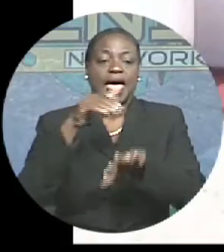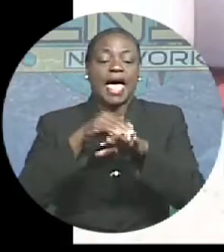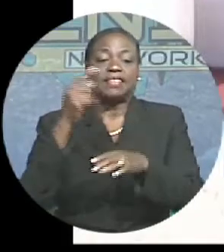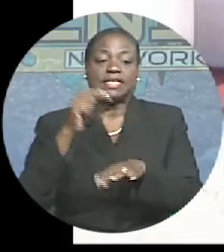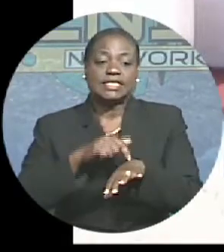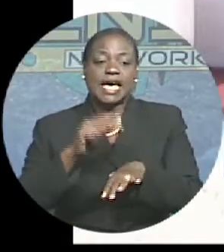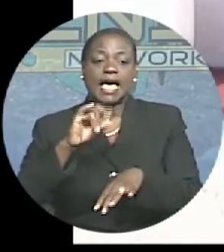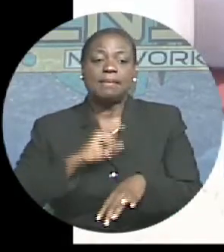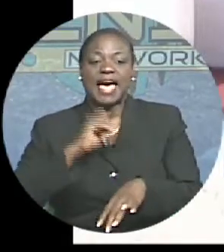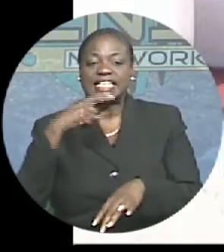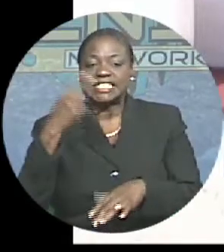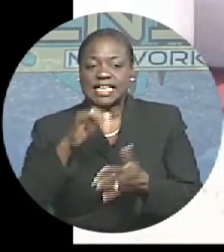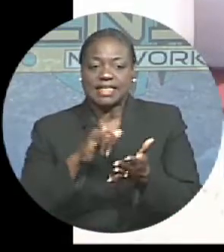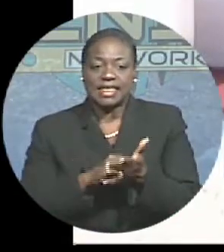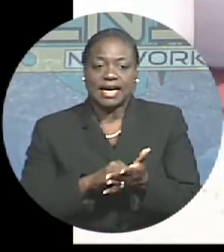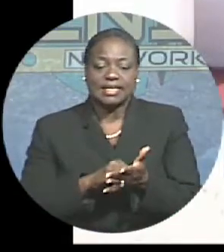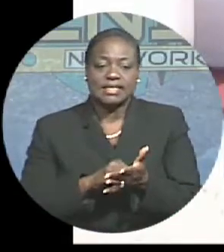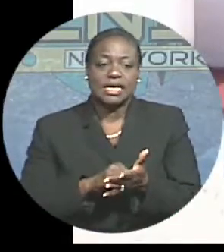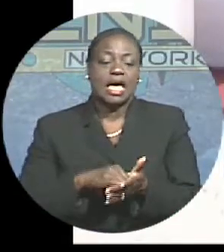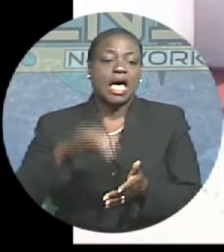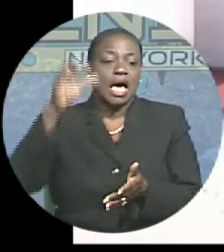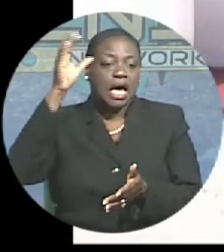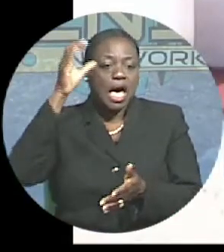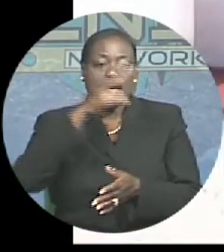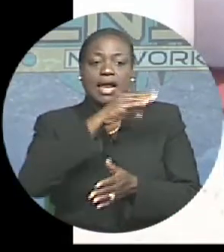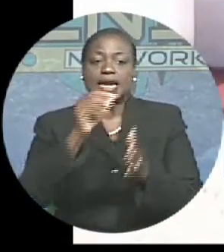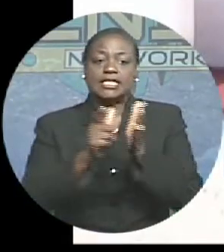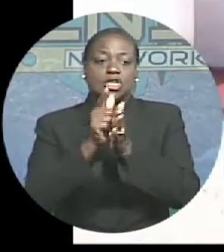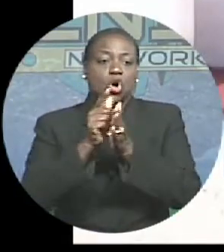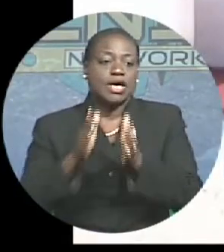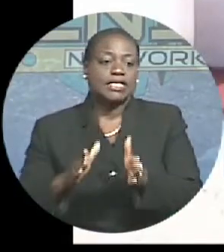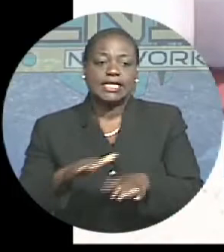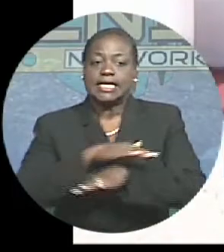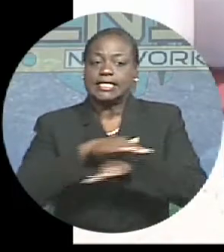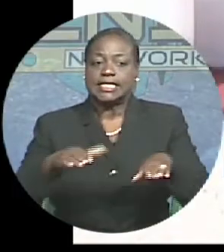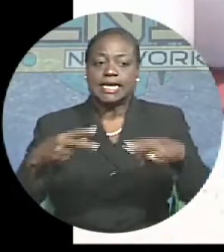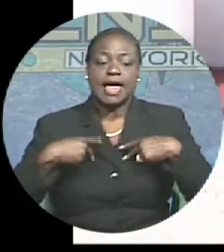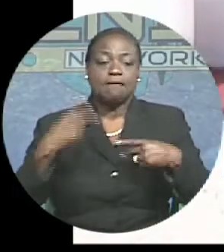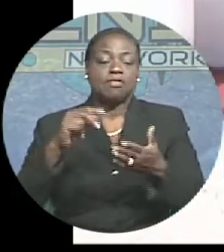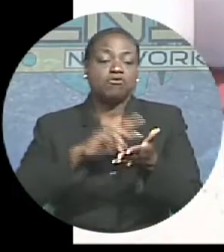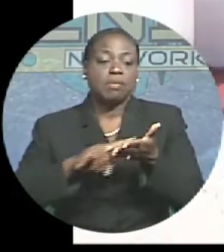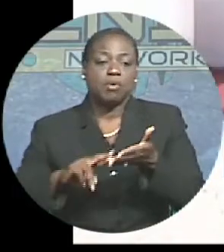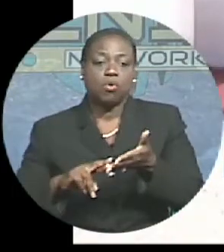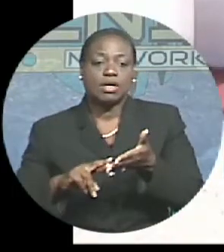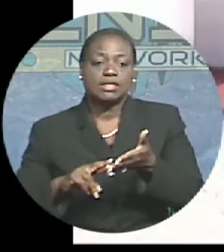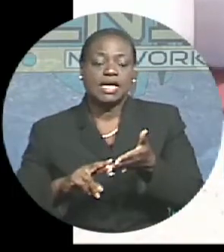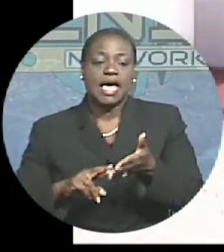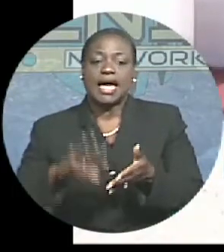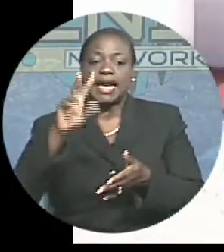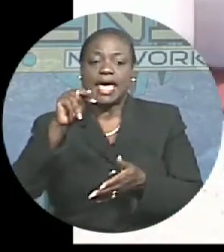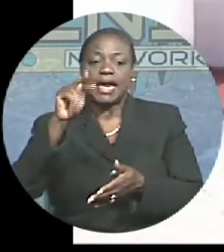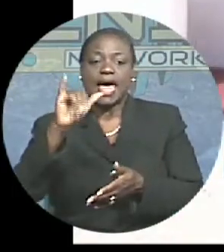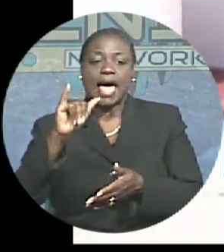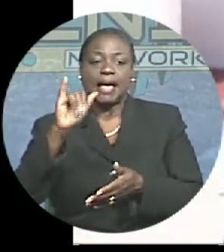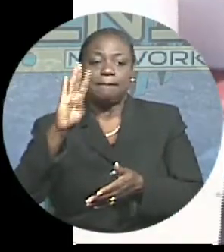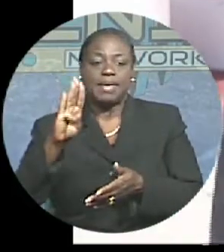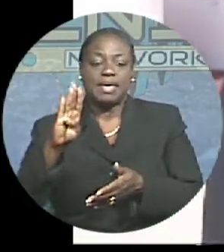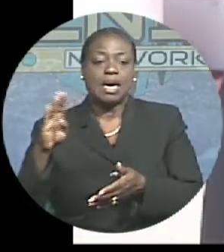that Cargill and his lawyers didn't have the report yet, and the NIB board members didn't have a copy of the report